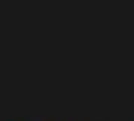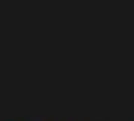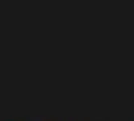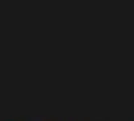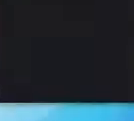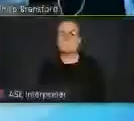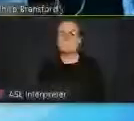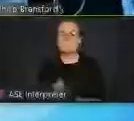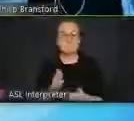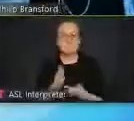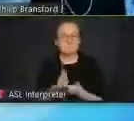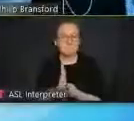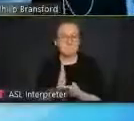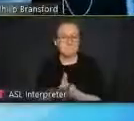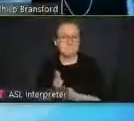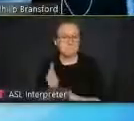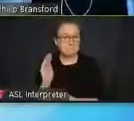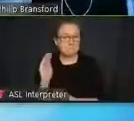It looks like we have